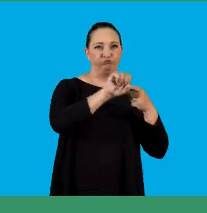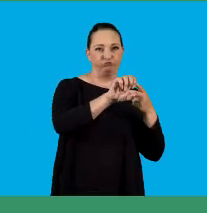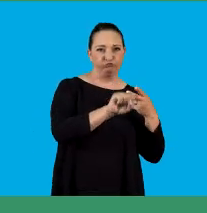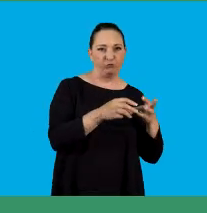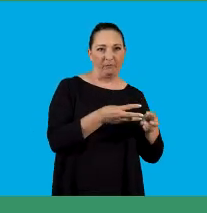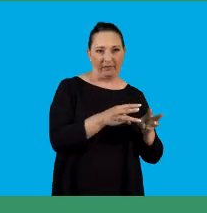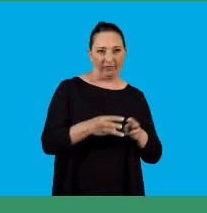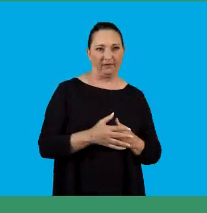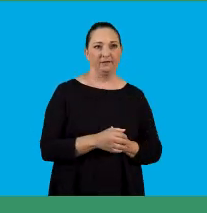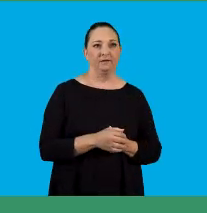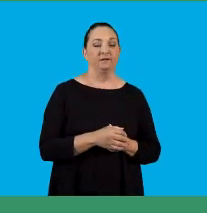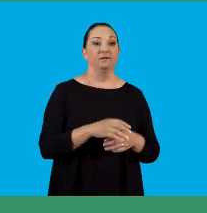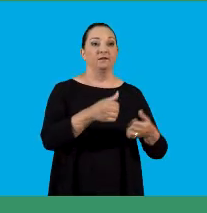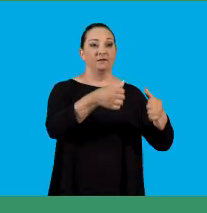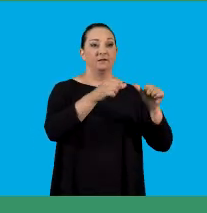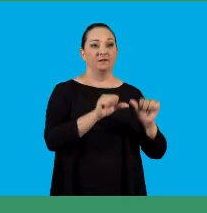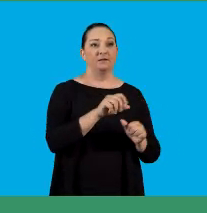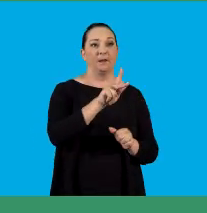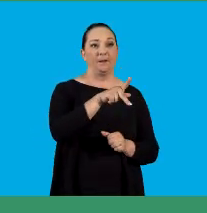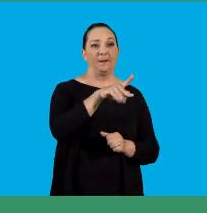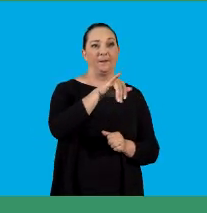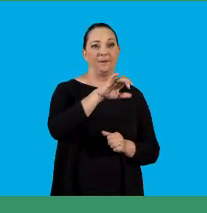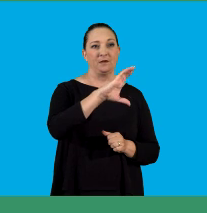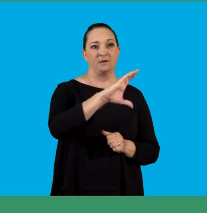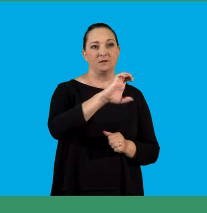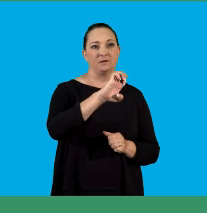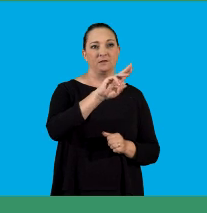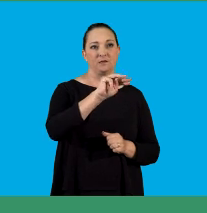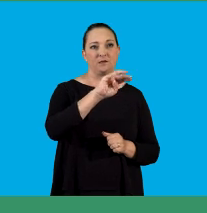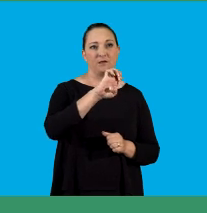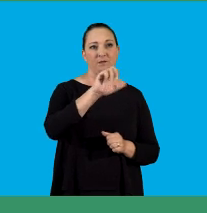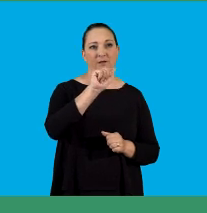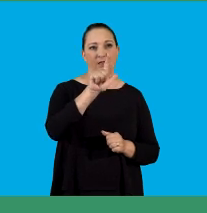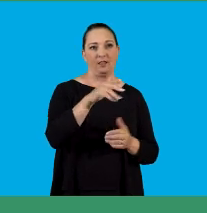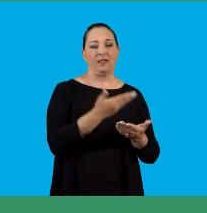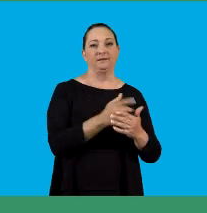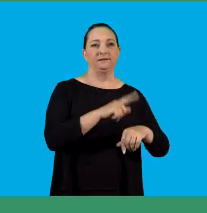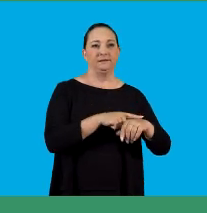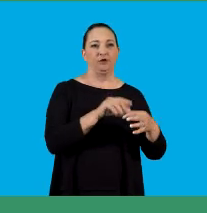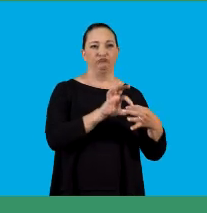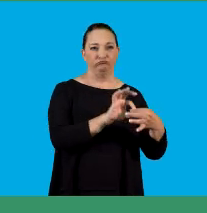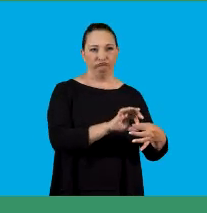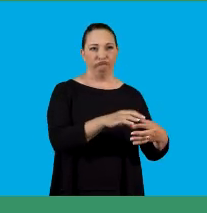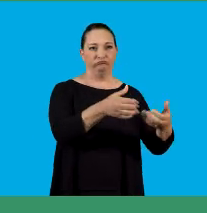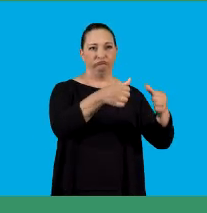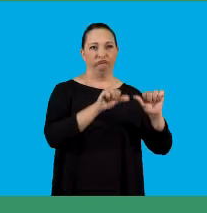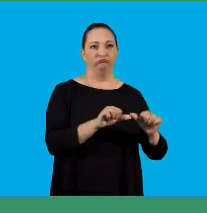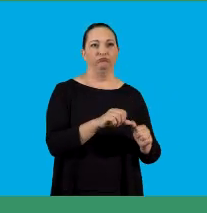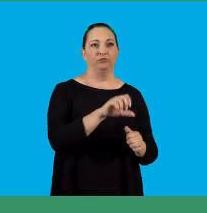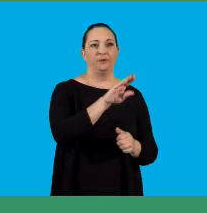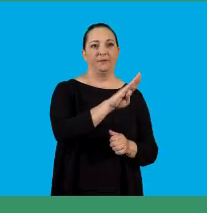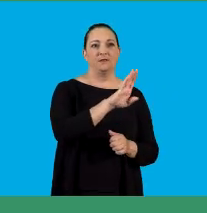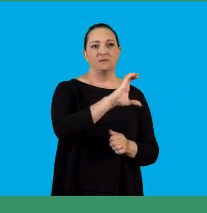determination methods, we'll be talking about piecemeal and time-related method, the link between salary determination and the